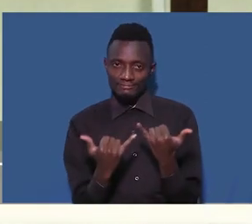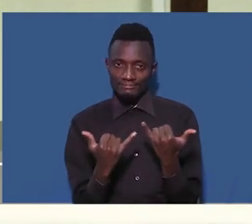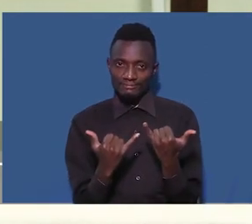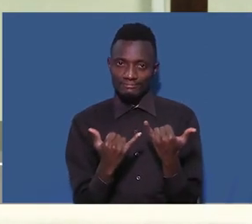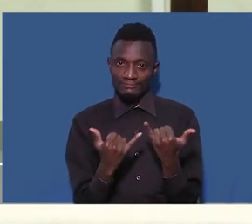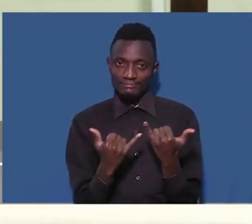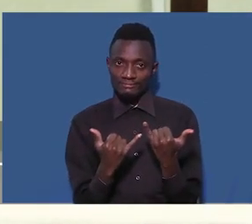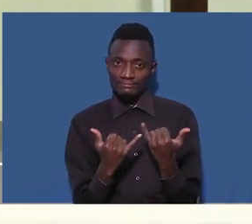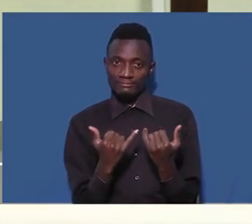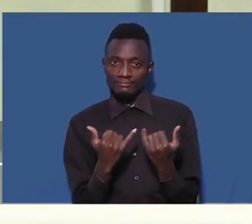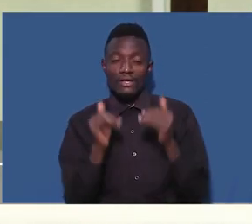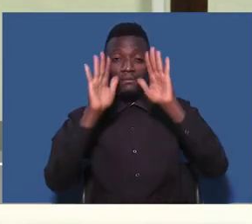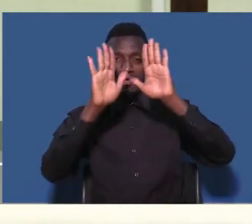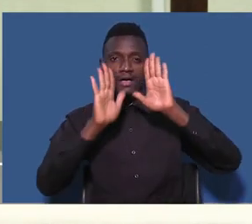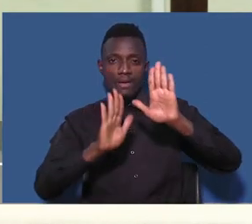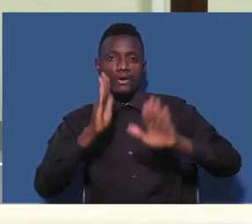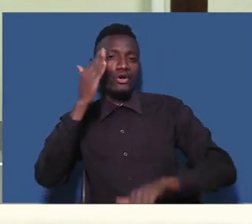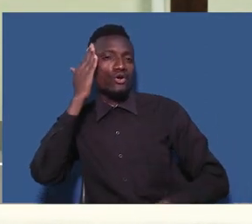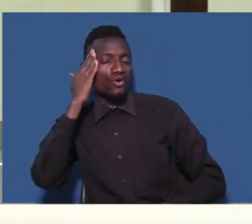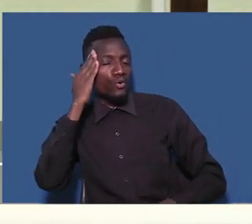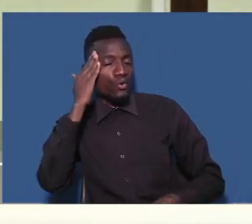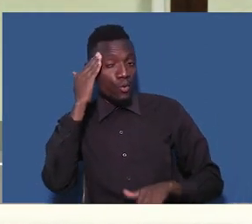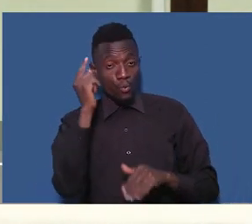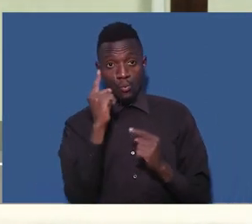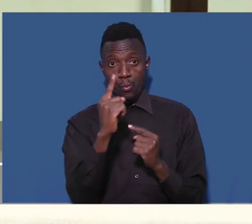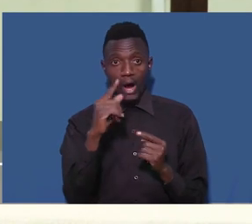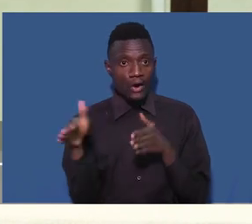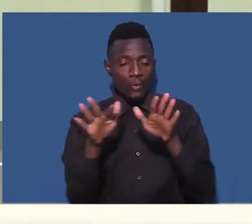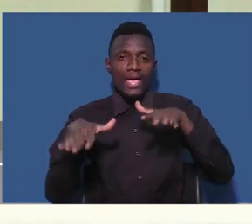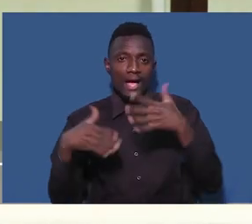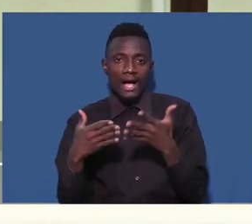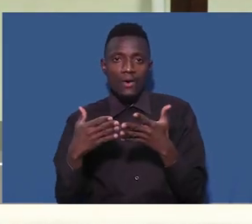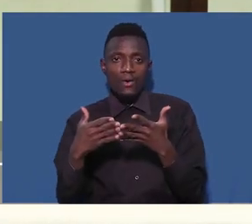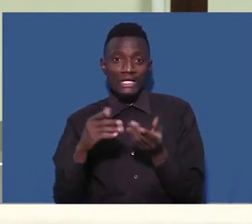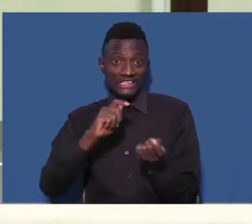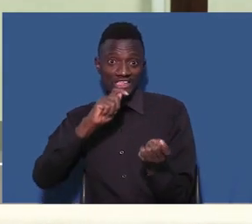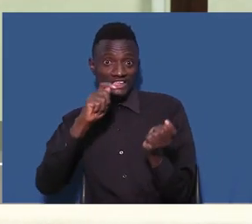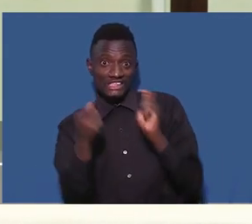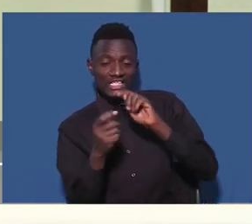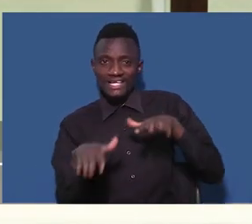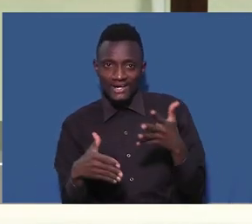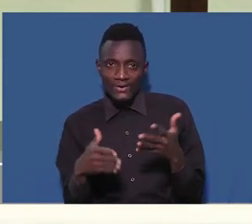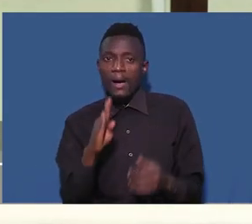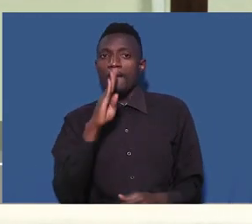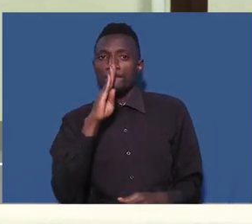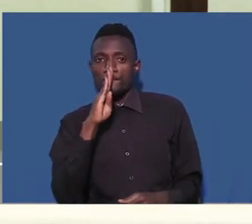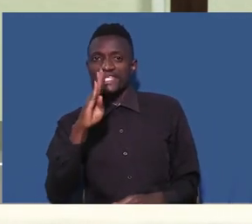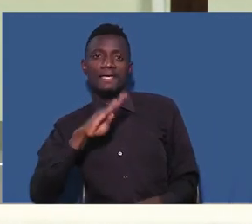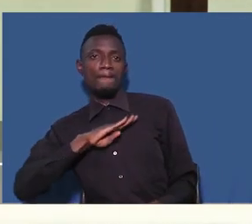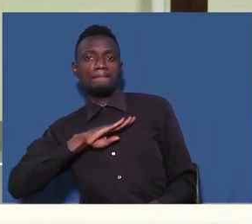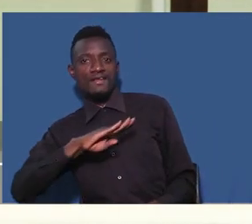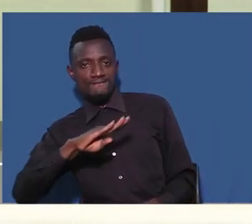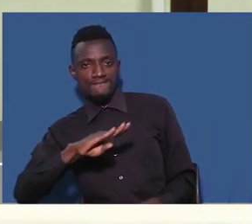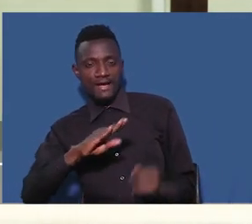up and to make necessary adjustments in your life is to be bold, to look at scriptures and obey